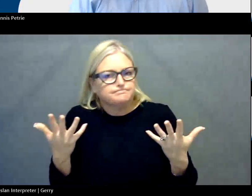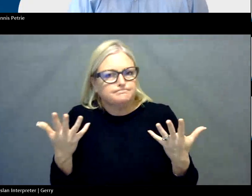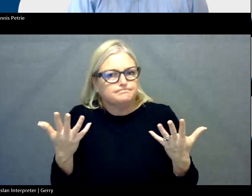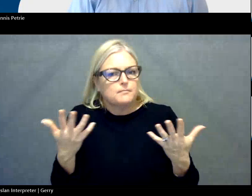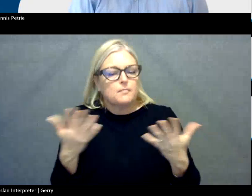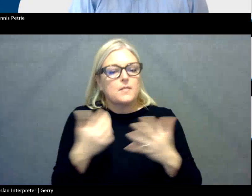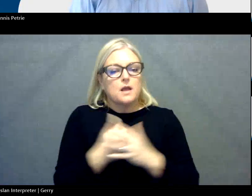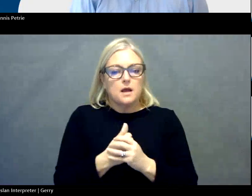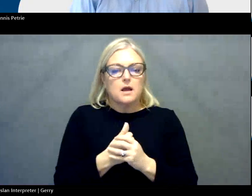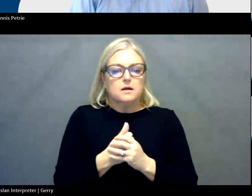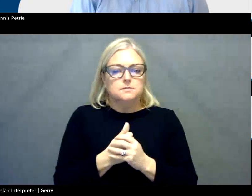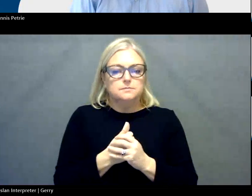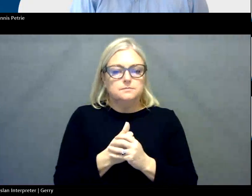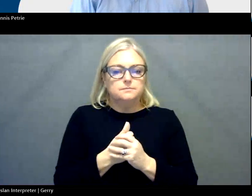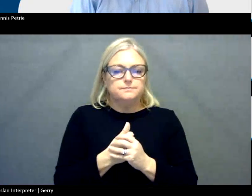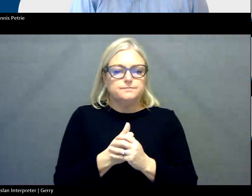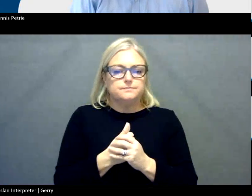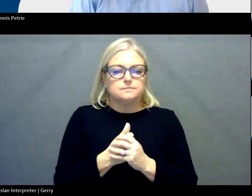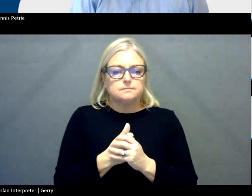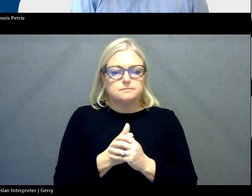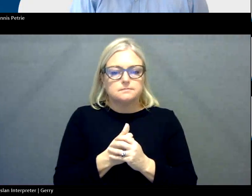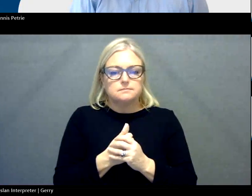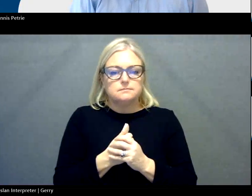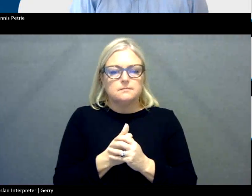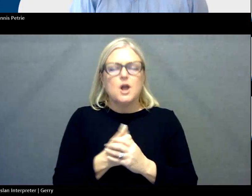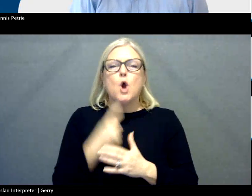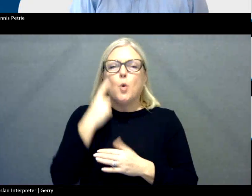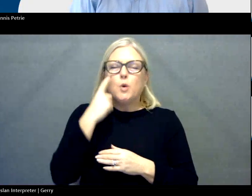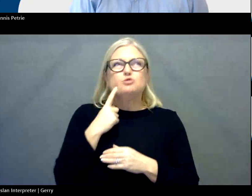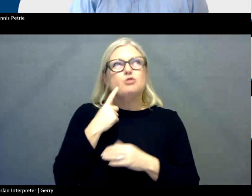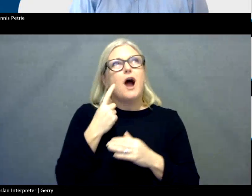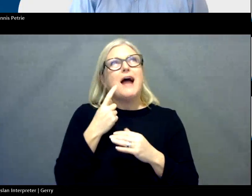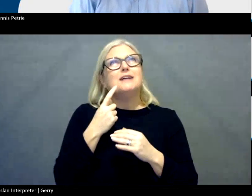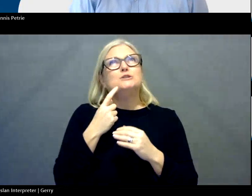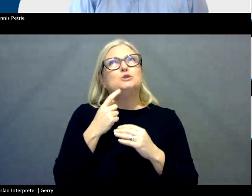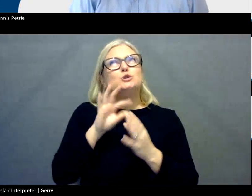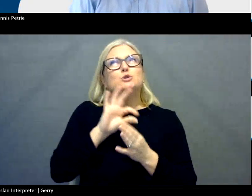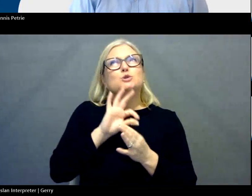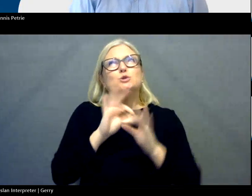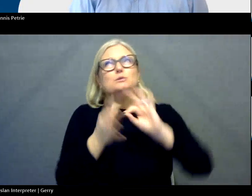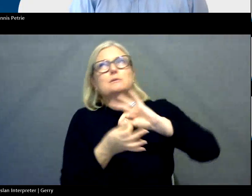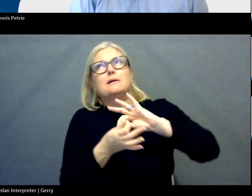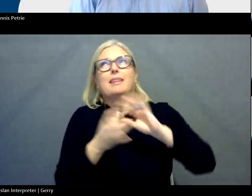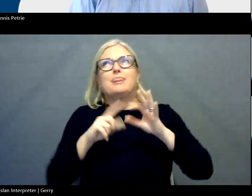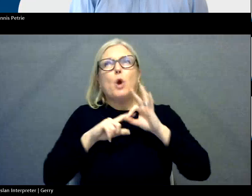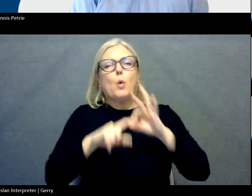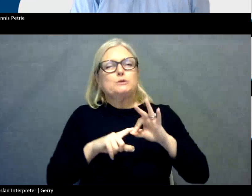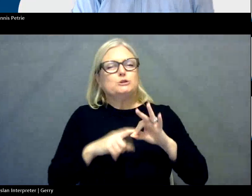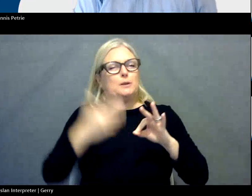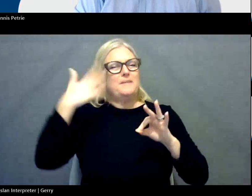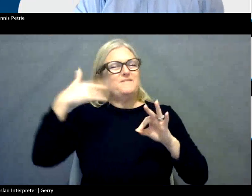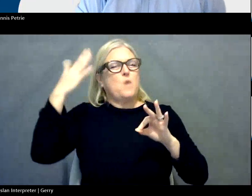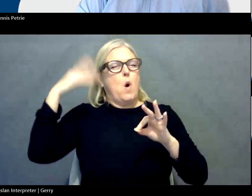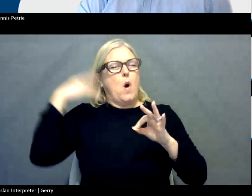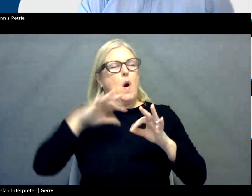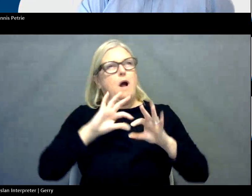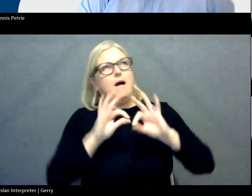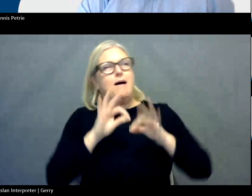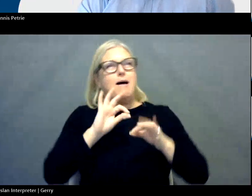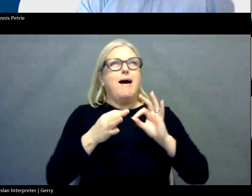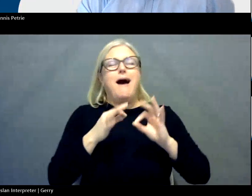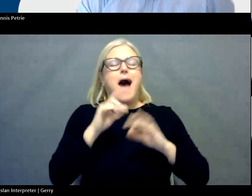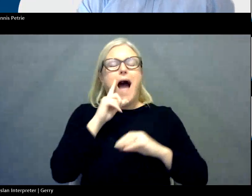on this version. We had different way of asking this question before. I don't remember exactly which ones we had in the 35 items.